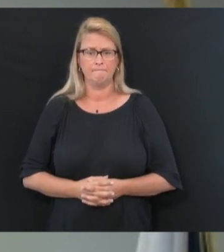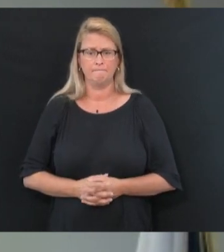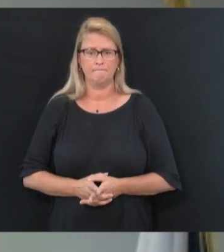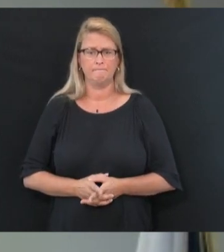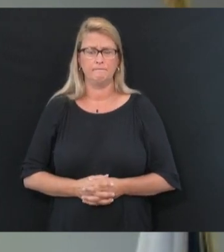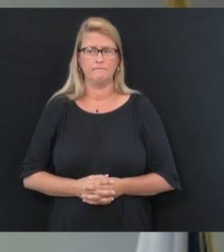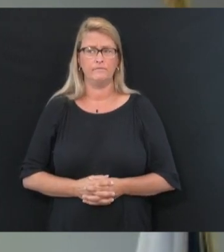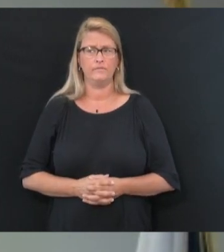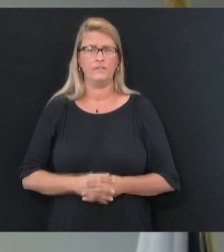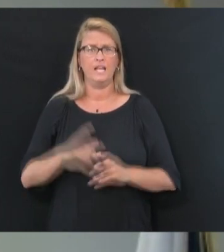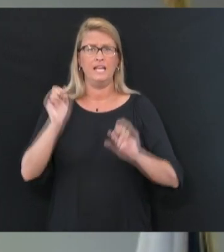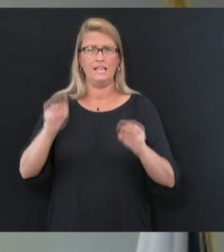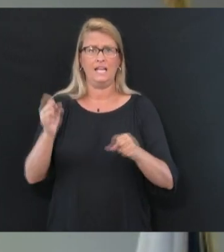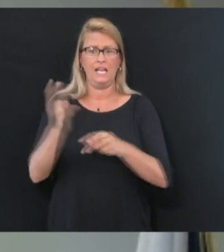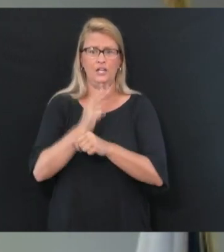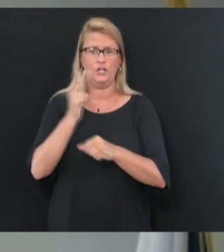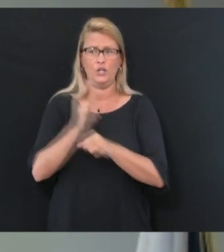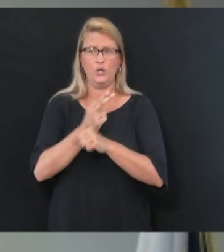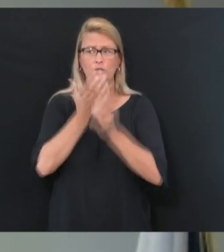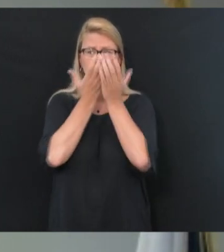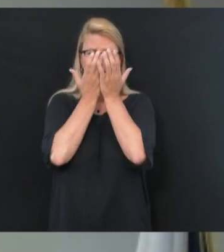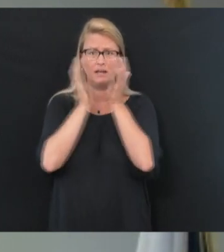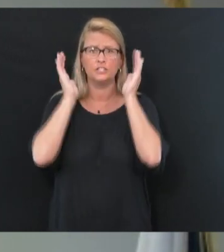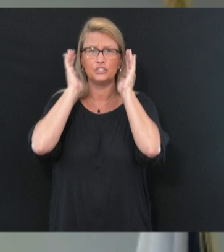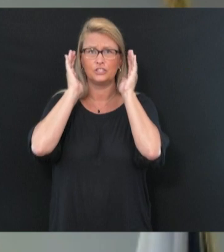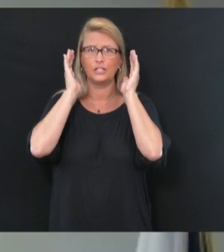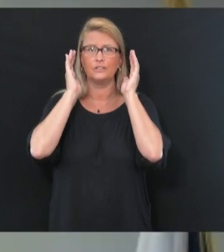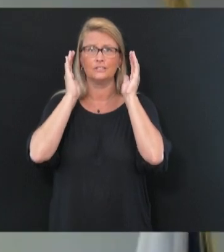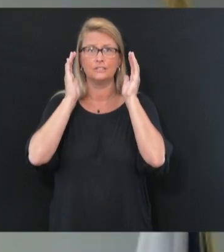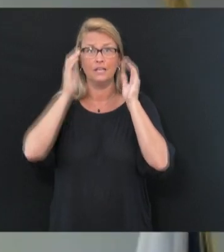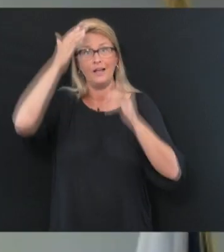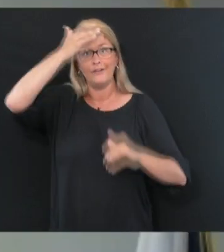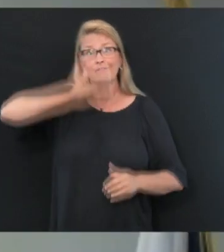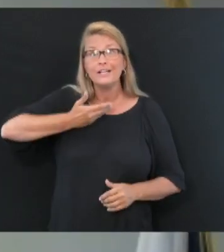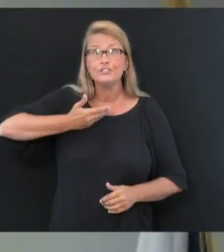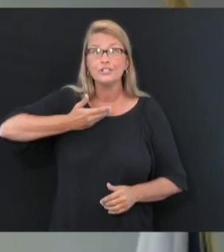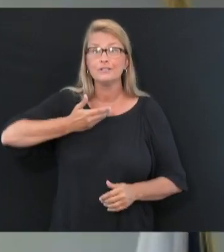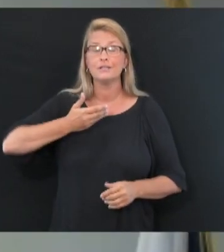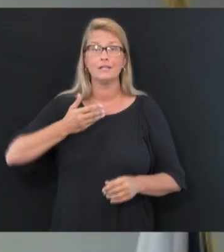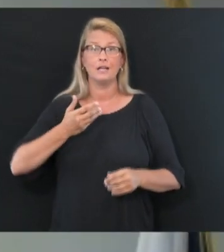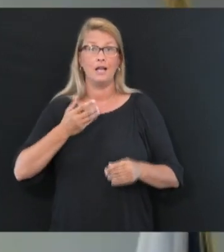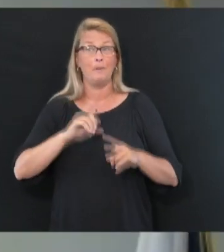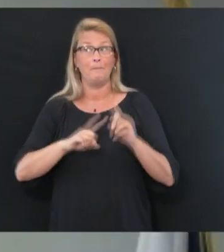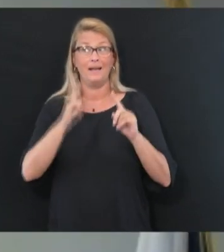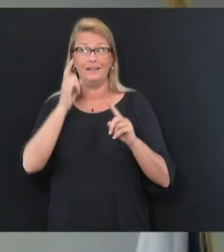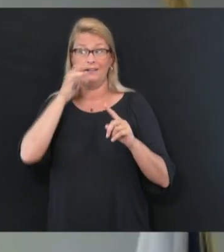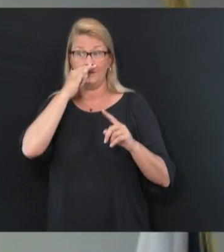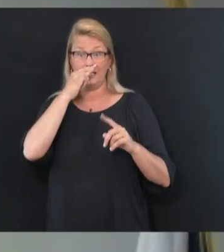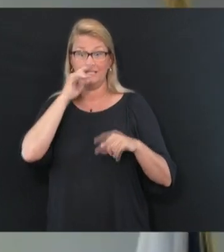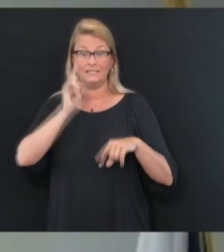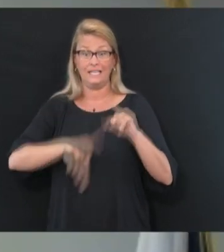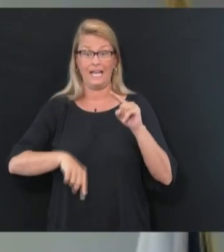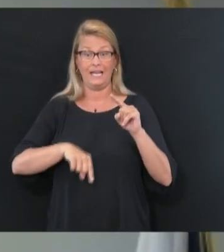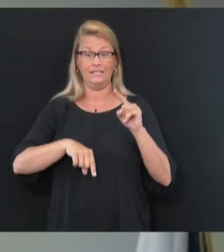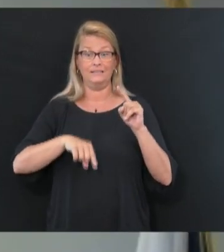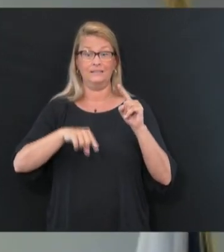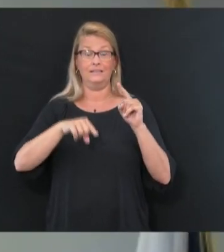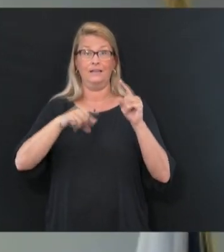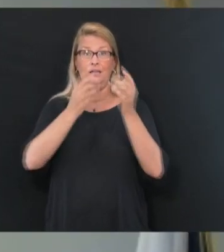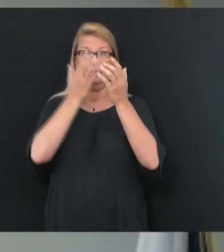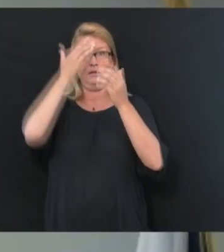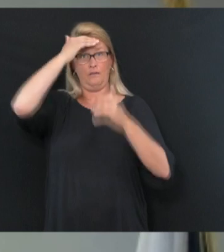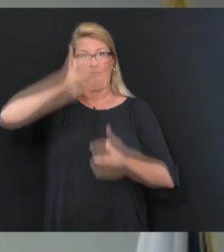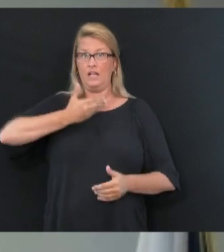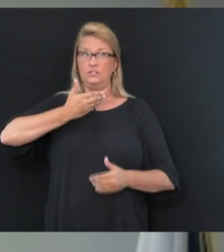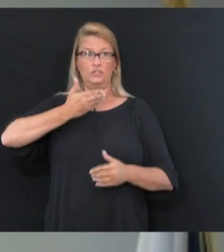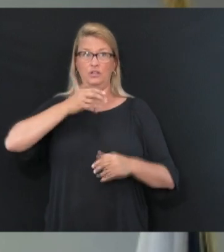can use face shields. Face masks are preferred though, however, but if a child cannot tolerate it, they can try face shields in the classroom.